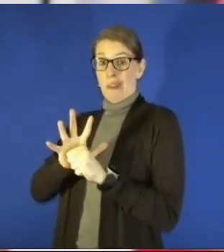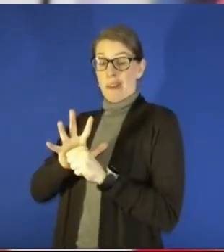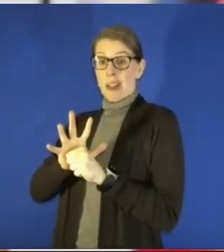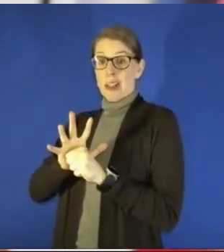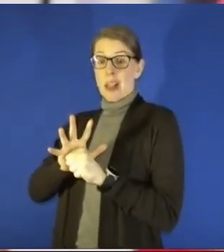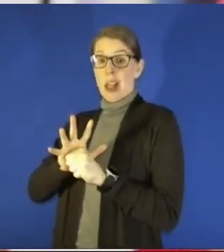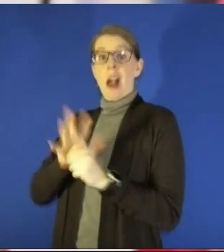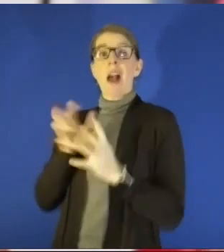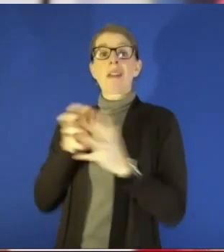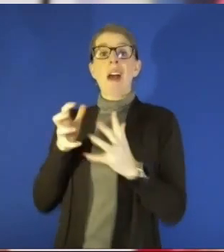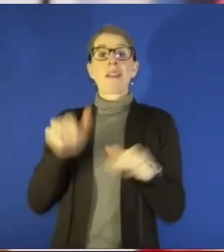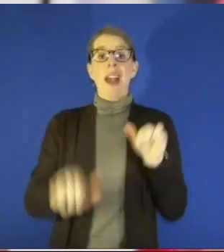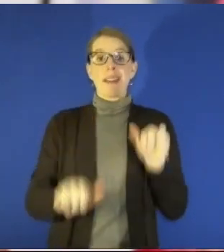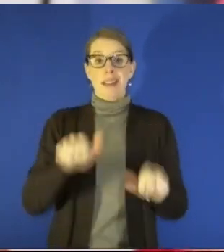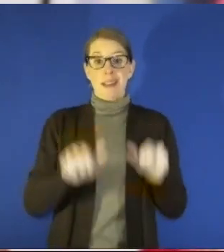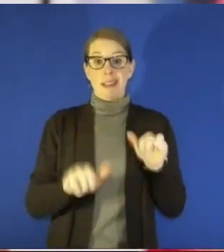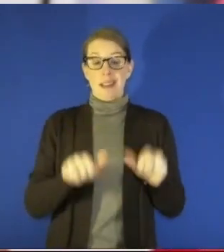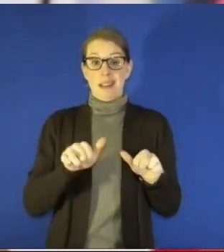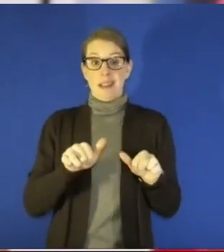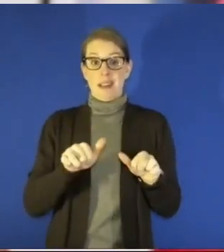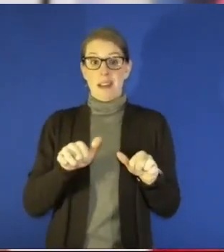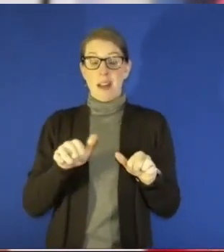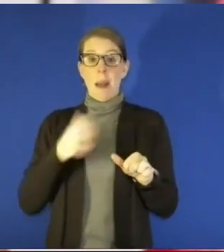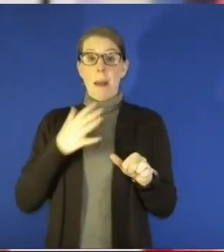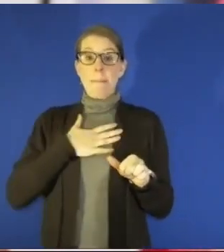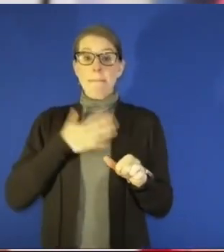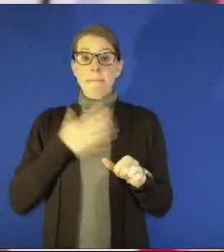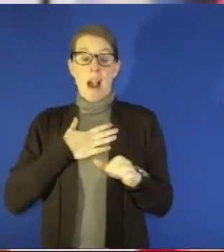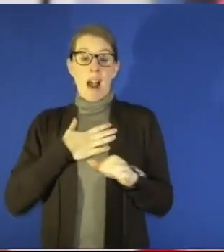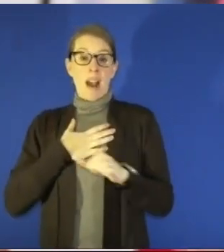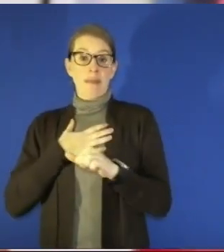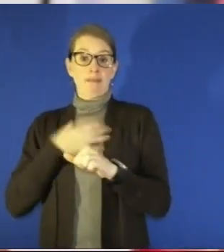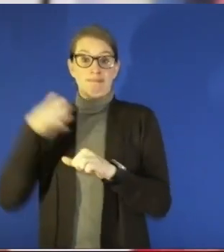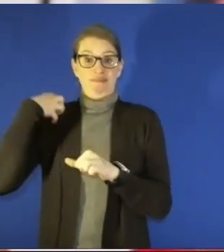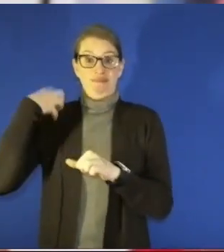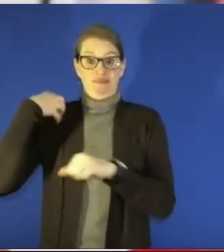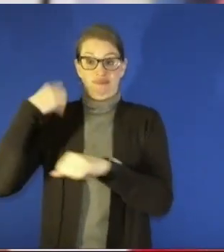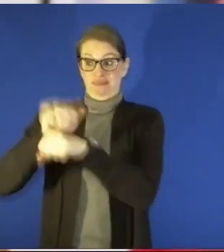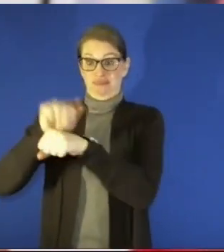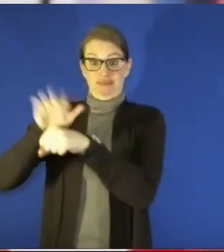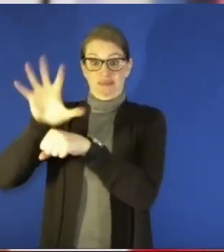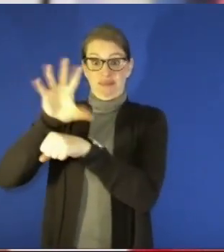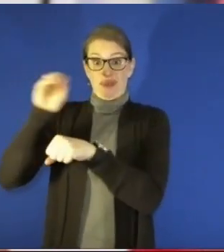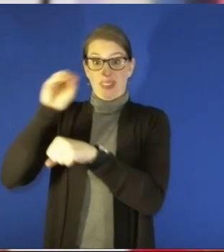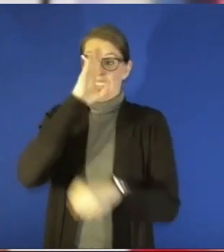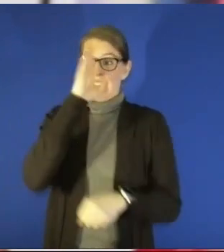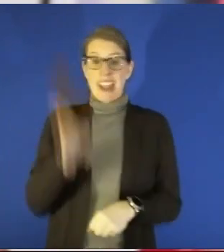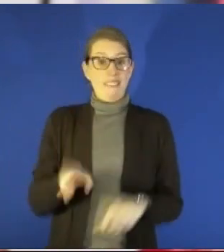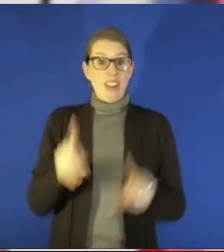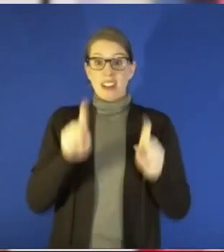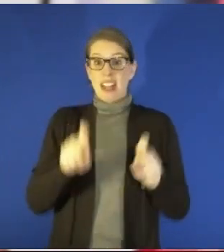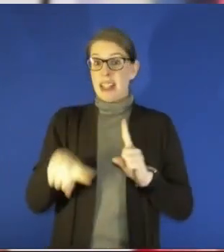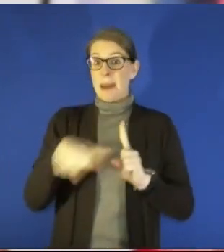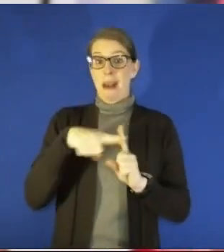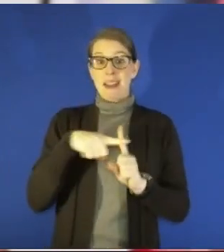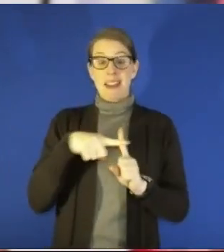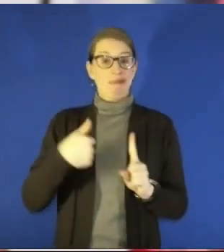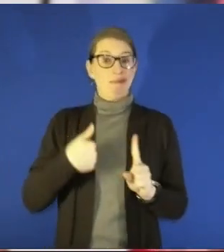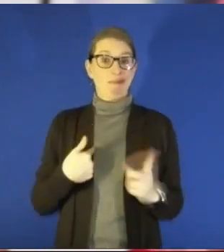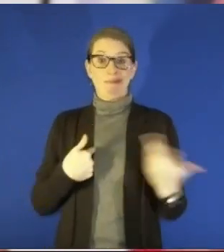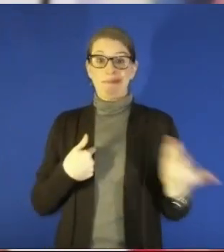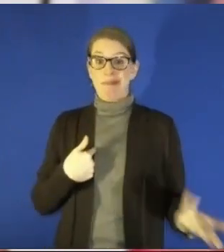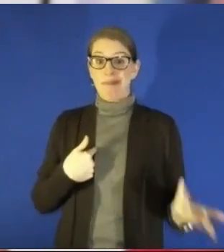of hesitancy on behalf of my employer because I never tested positive.